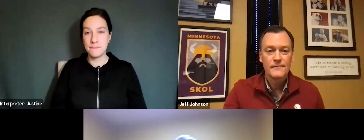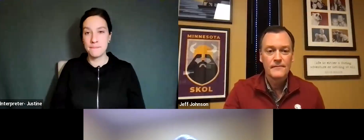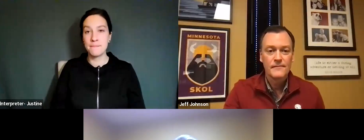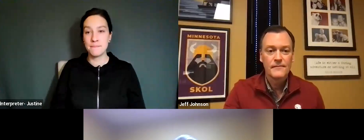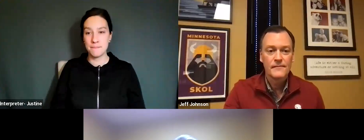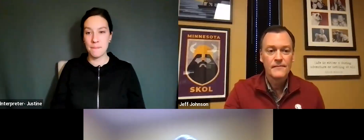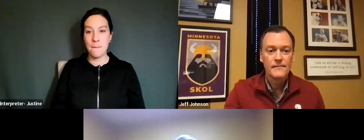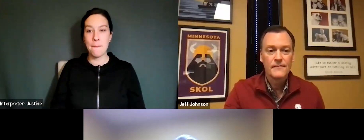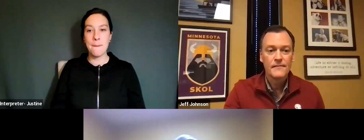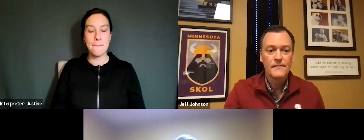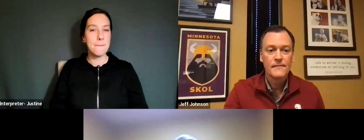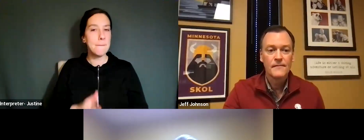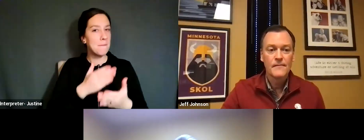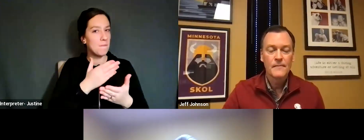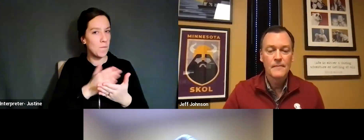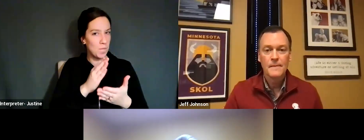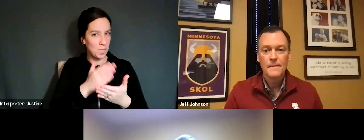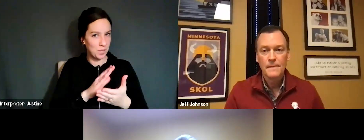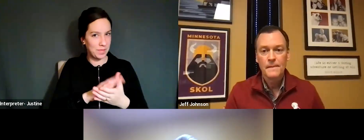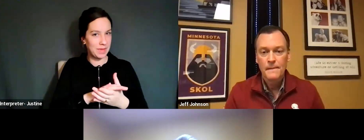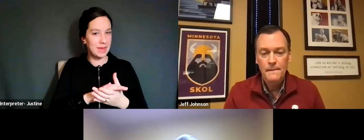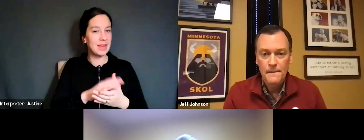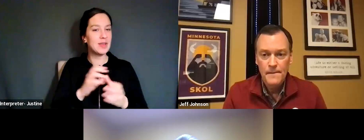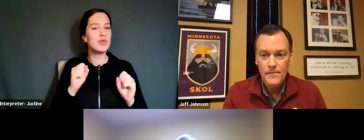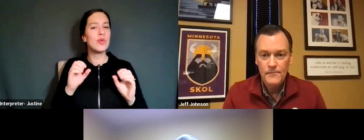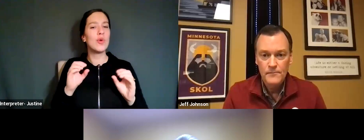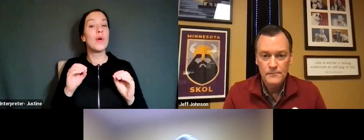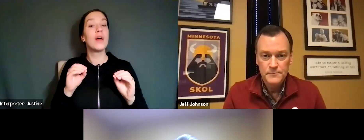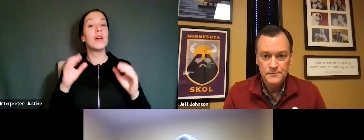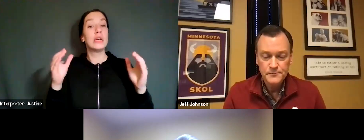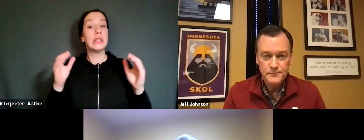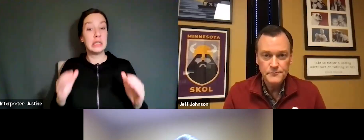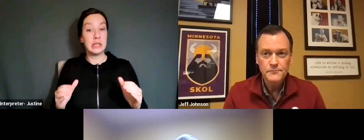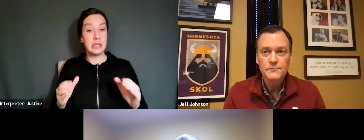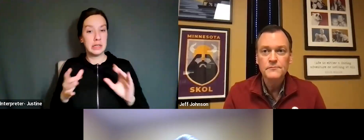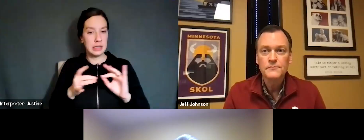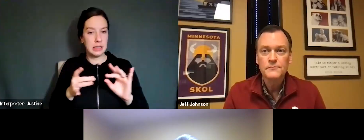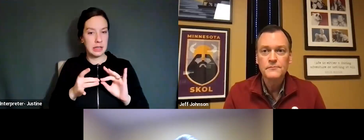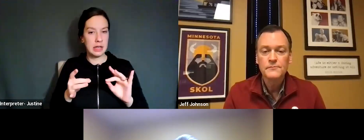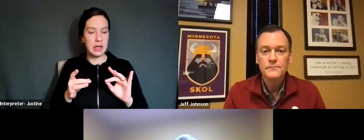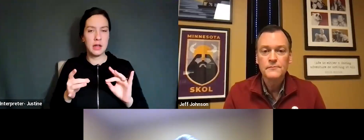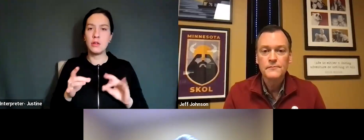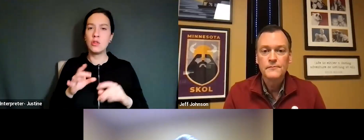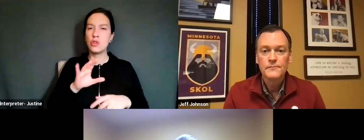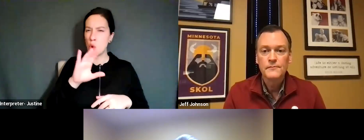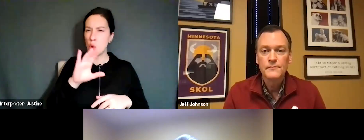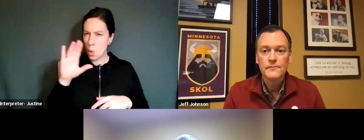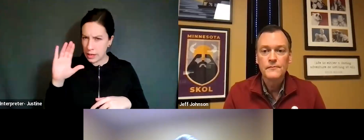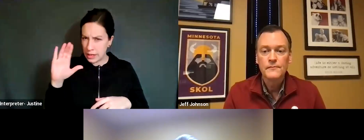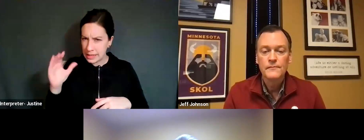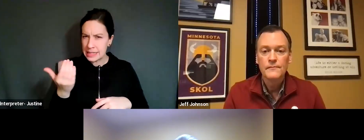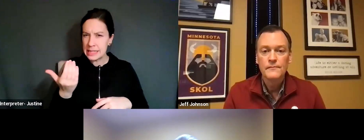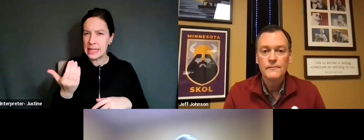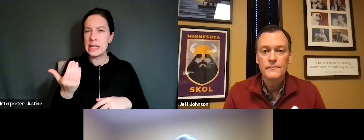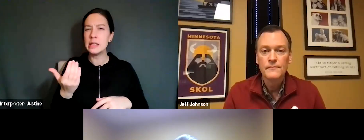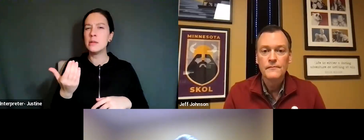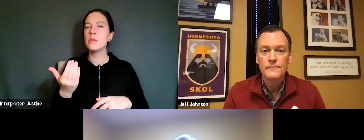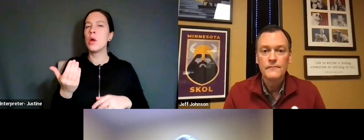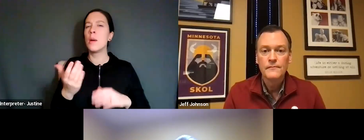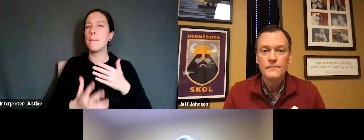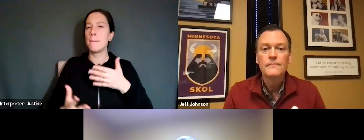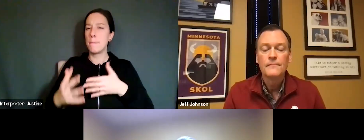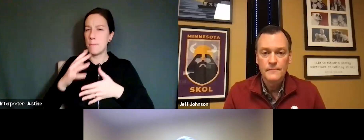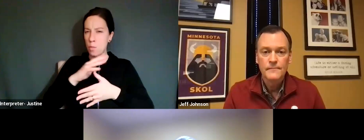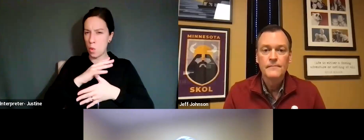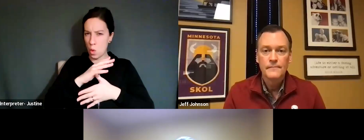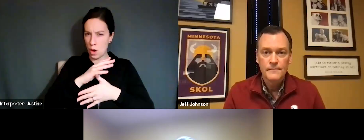All right, someone maybe more than commented here that it sounds like our priority for our dogs is still a person and